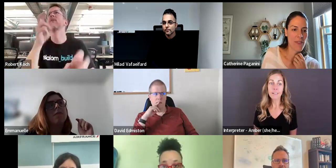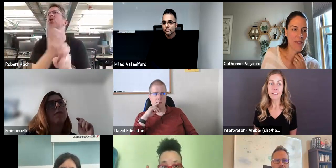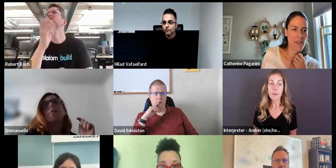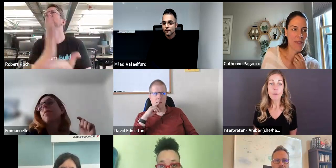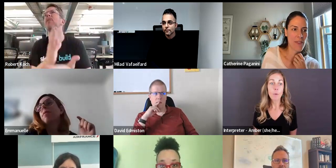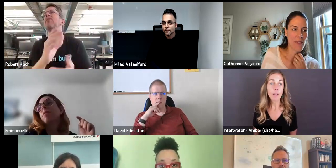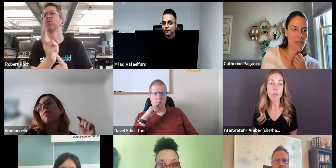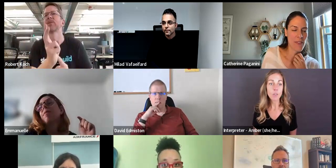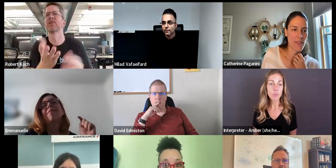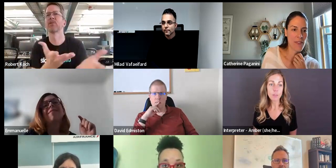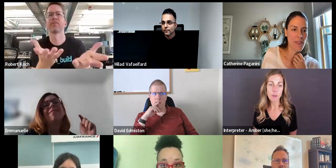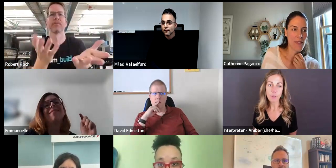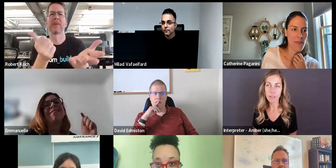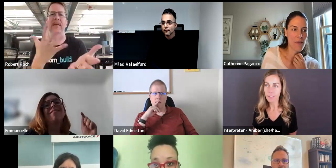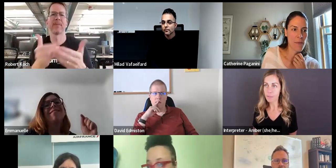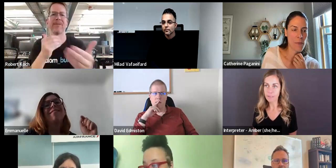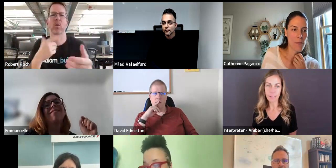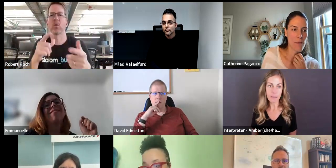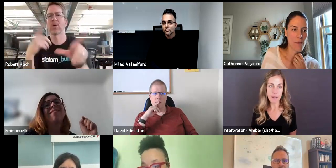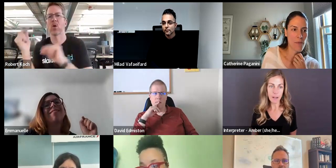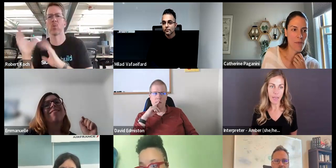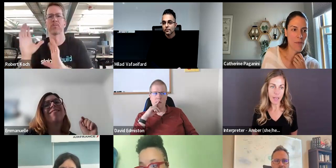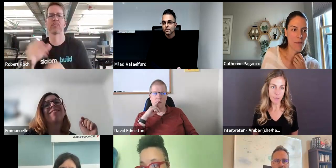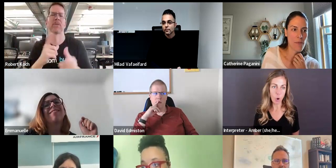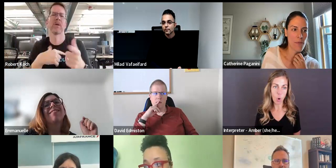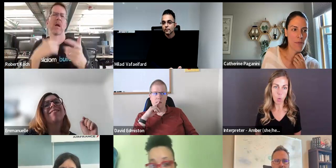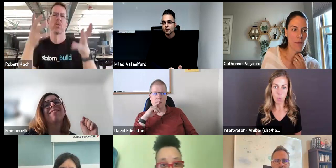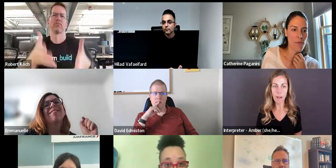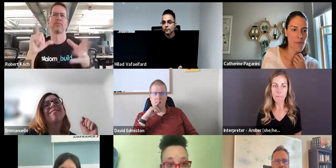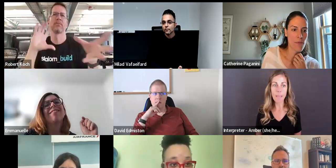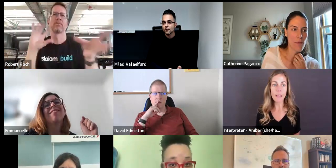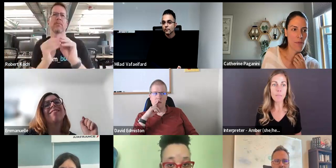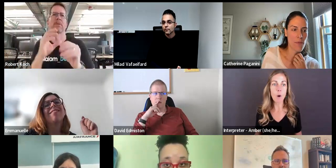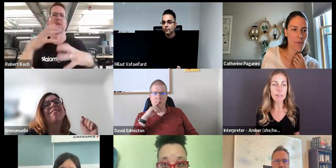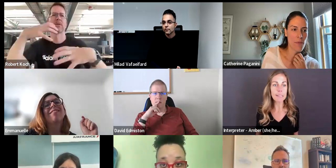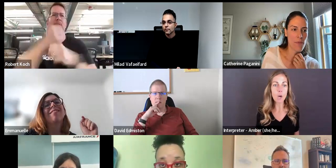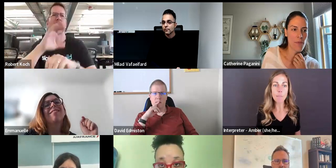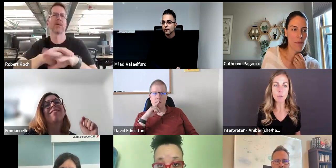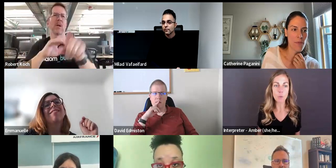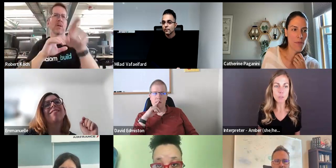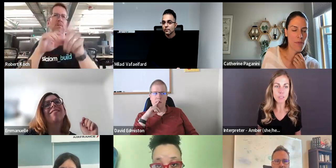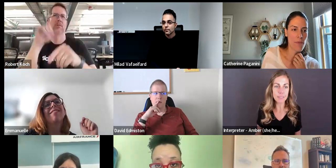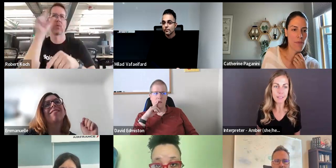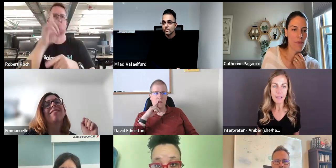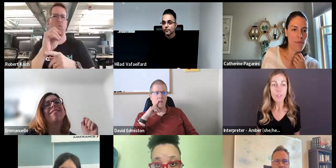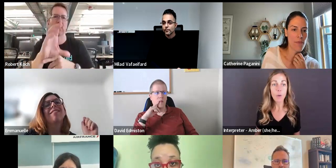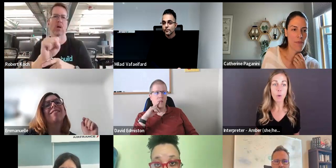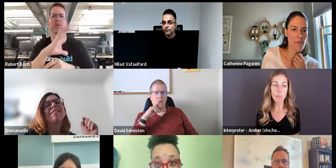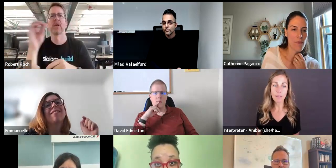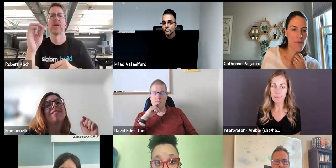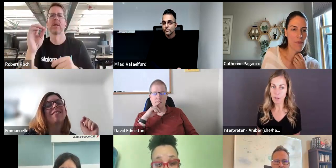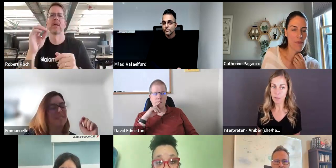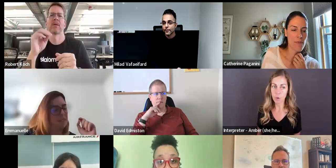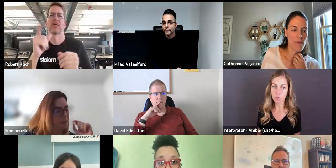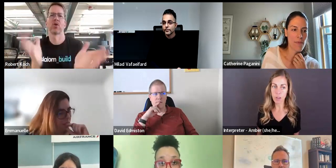then before we close, we do have a hard stop in like a minute and a half. So any parting comments or questions, there will